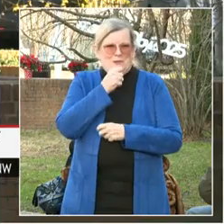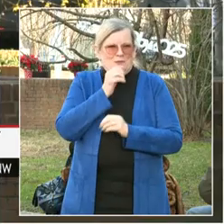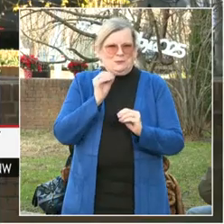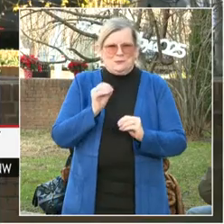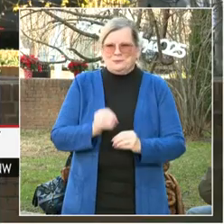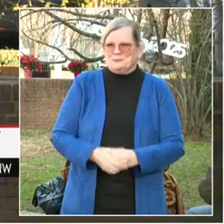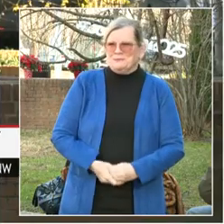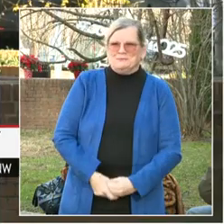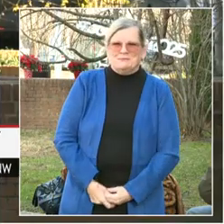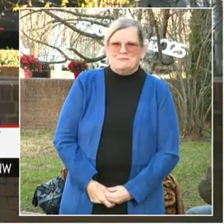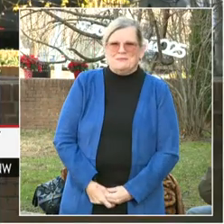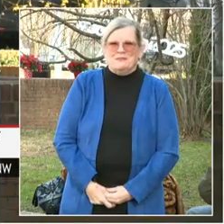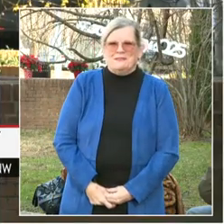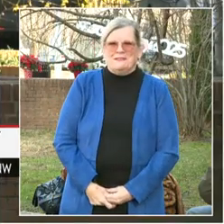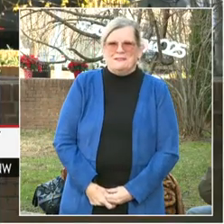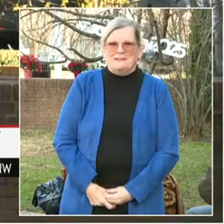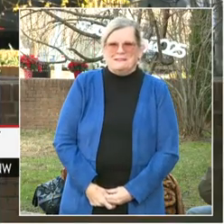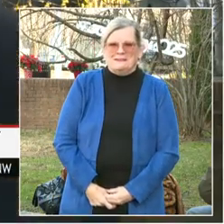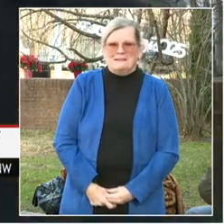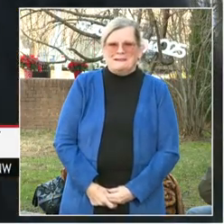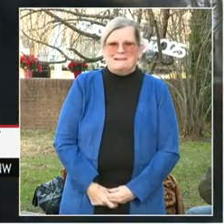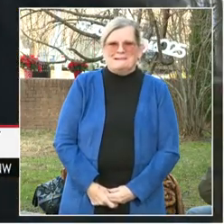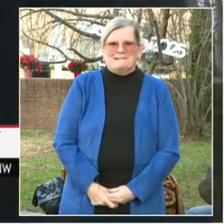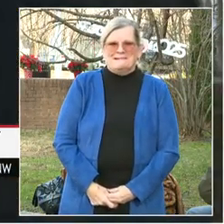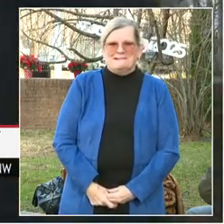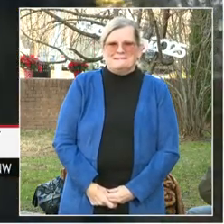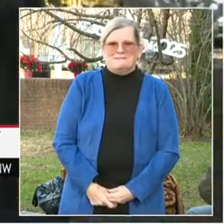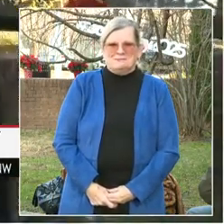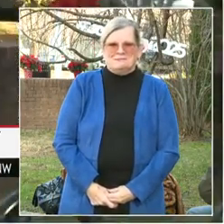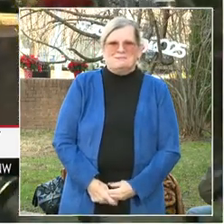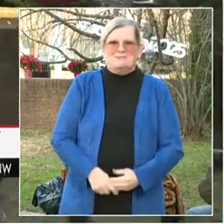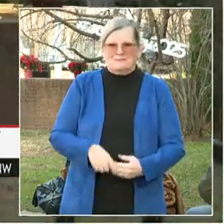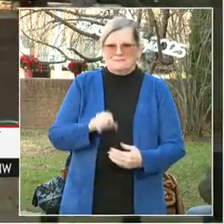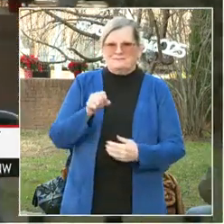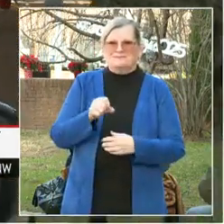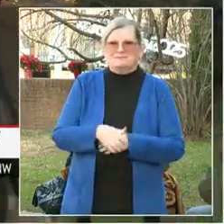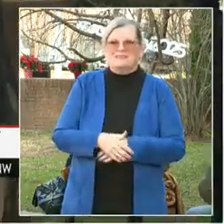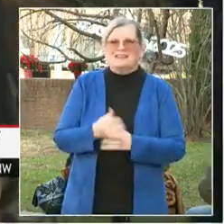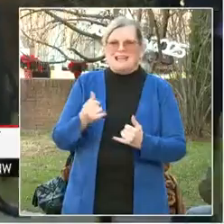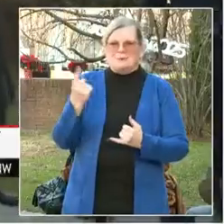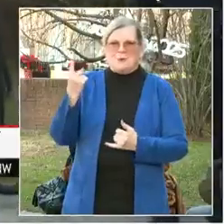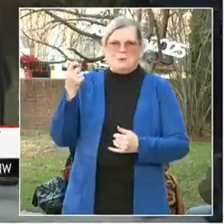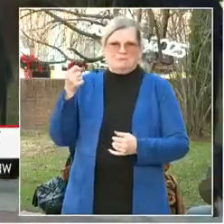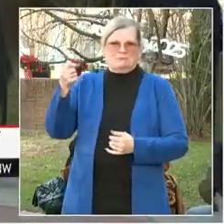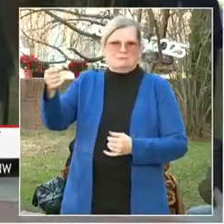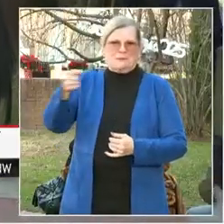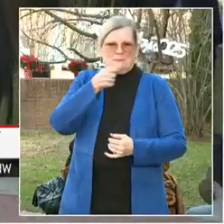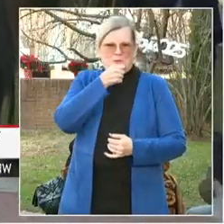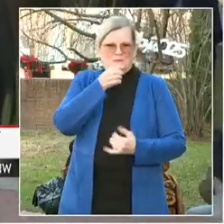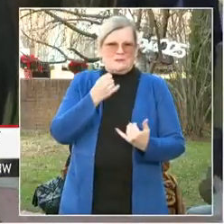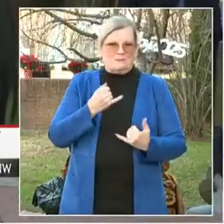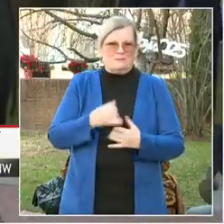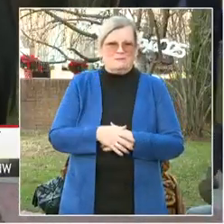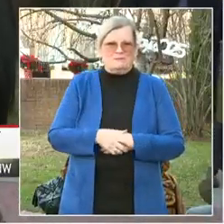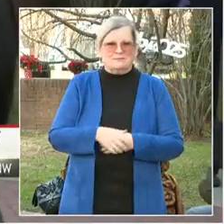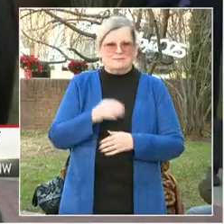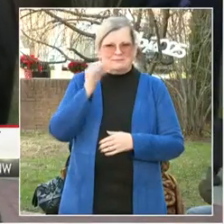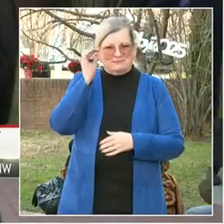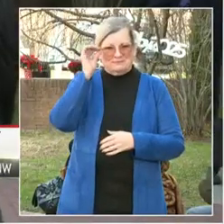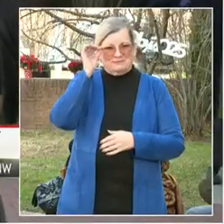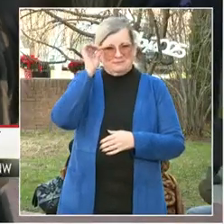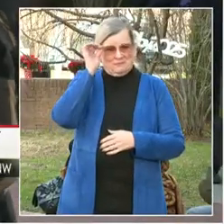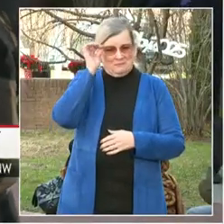in a different district? And if you have, what is the planning for those districts? For all of the wards, you mean,